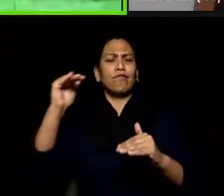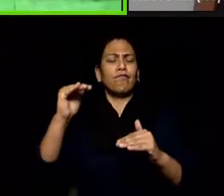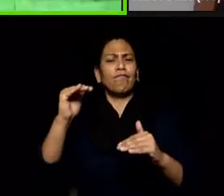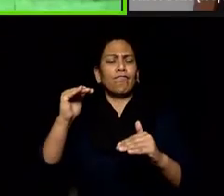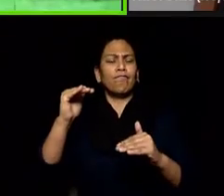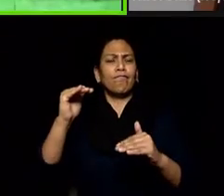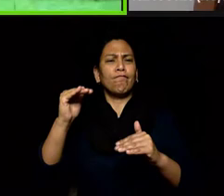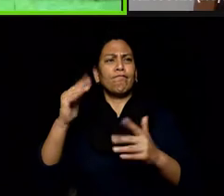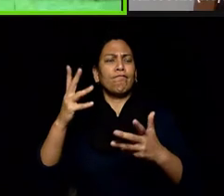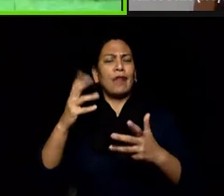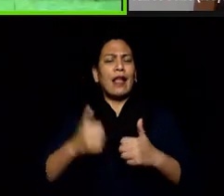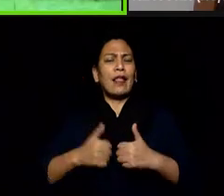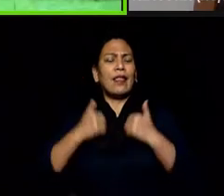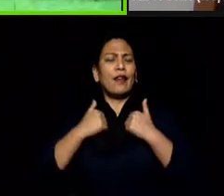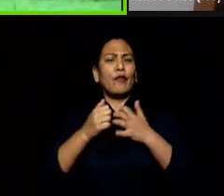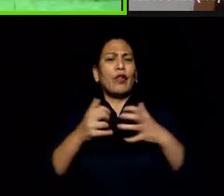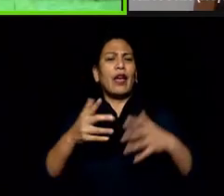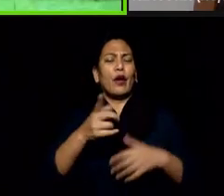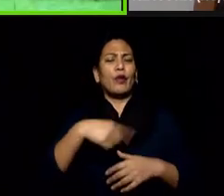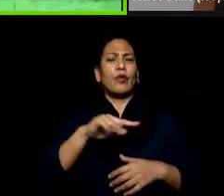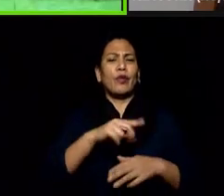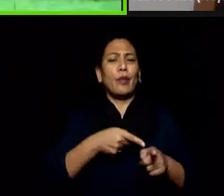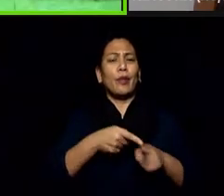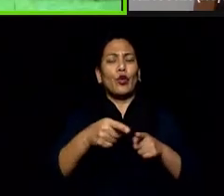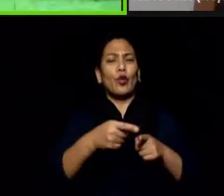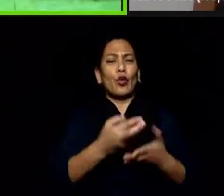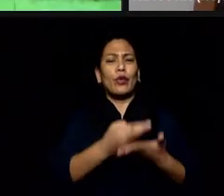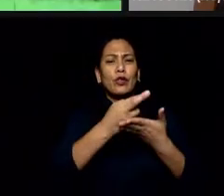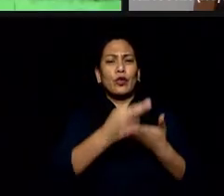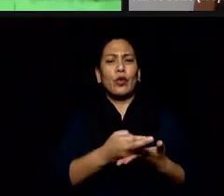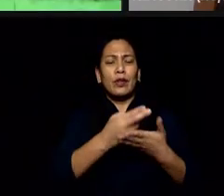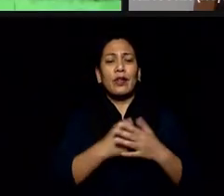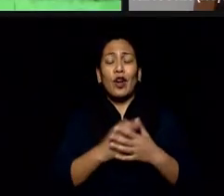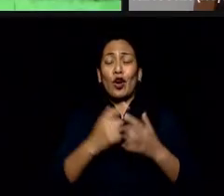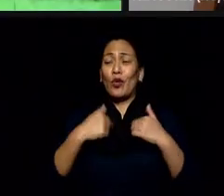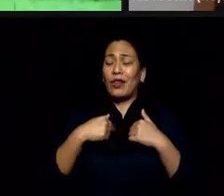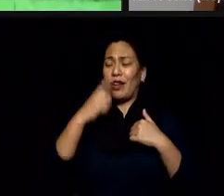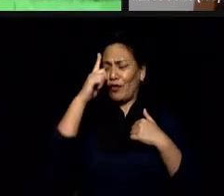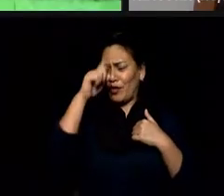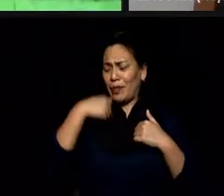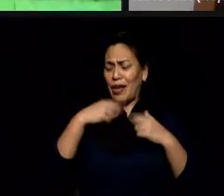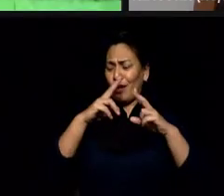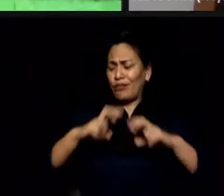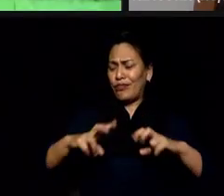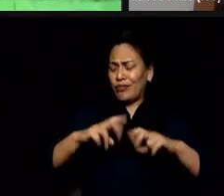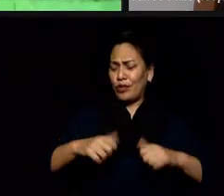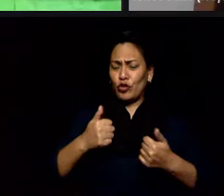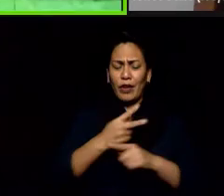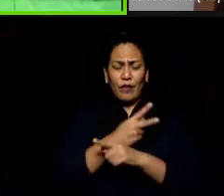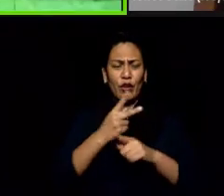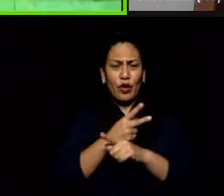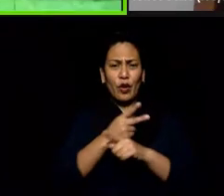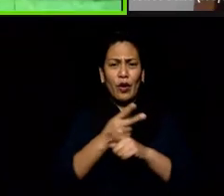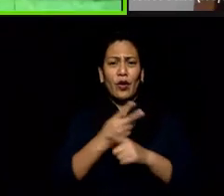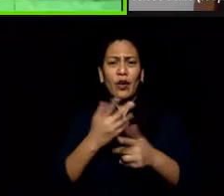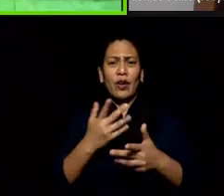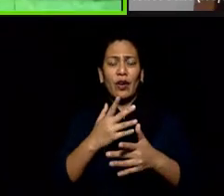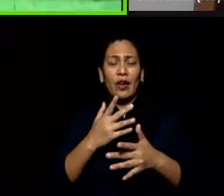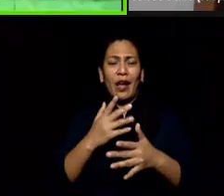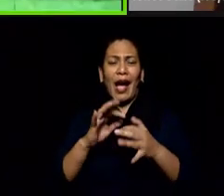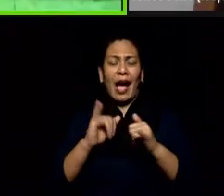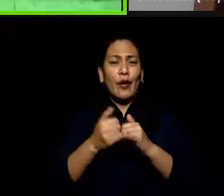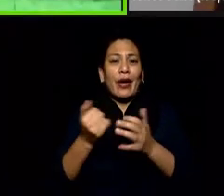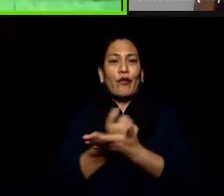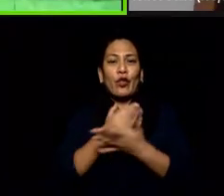those pure resources? I have some real questions about the interrelationship between really all things in this